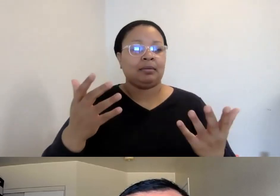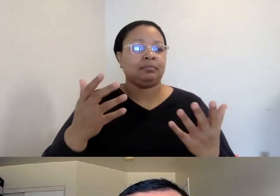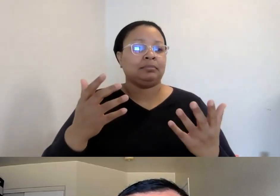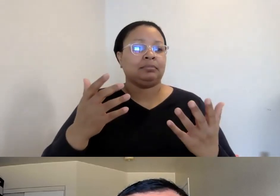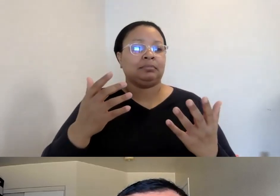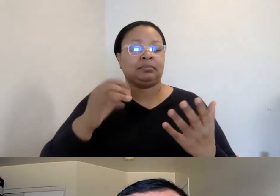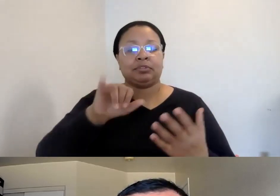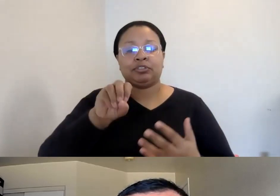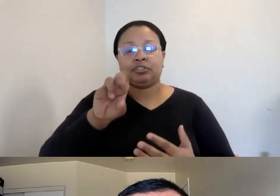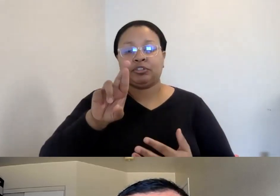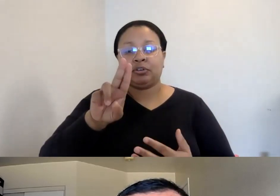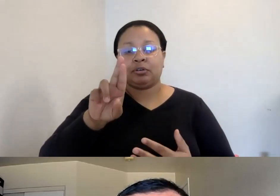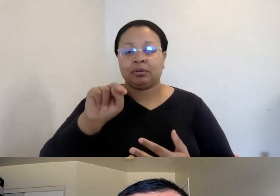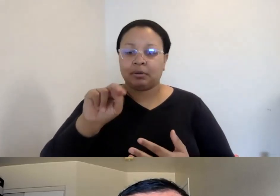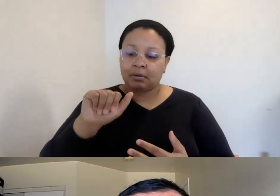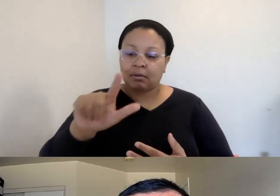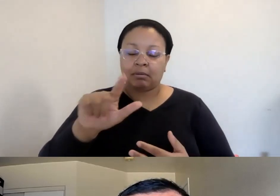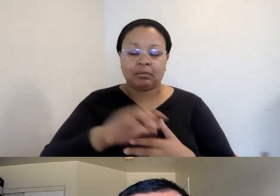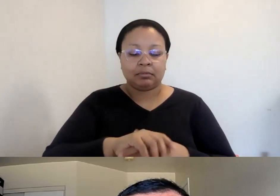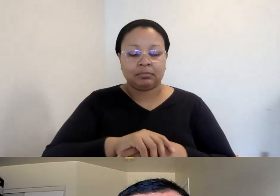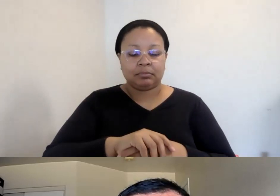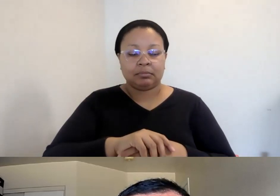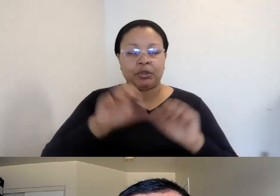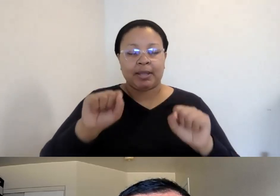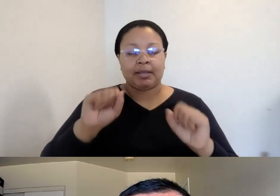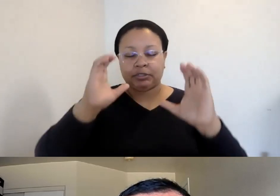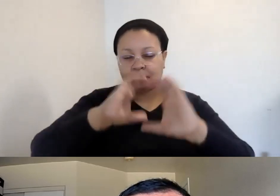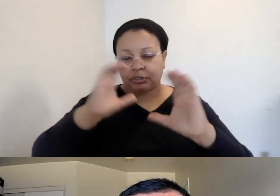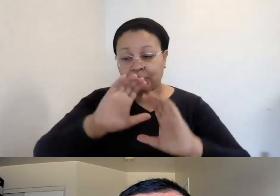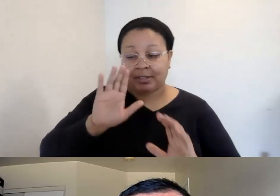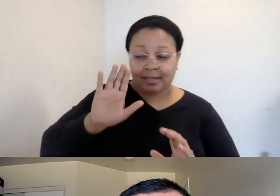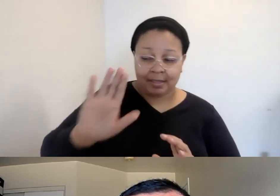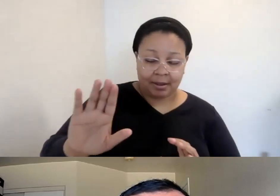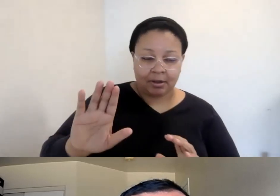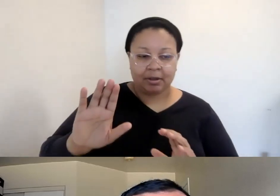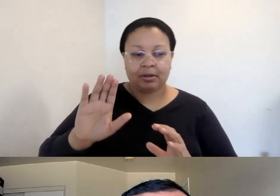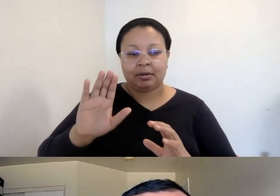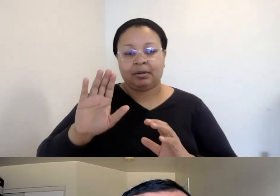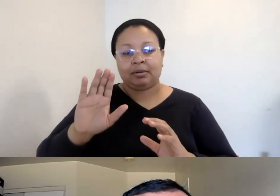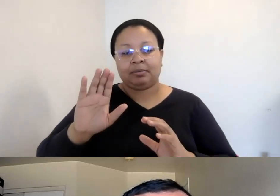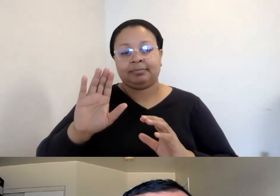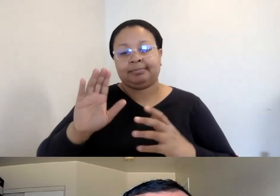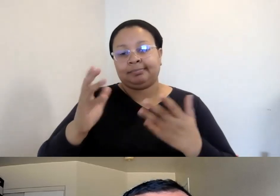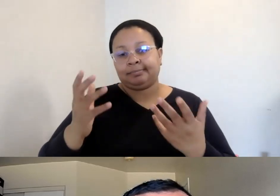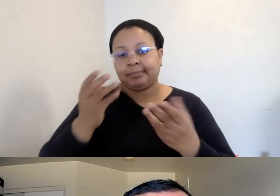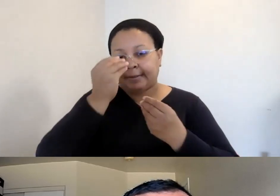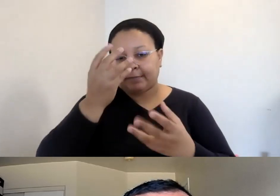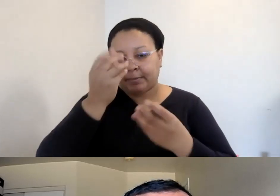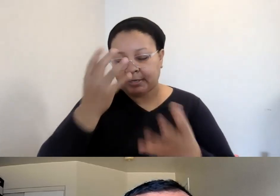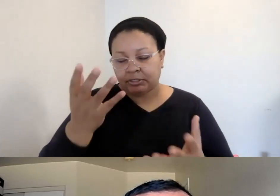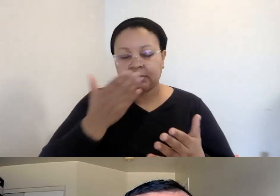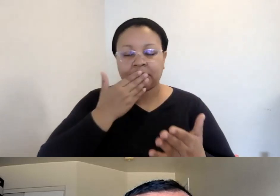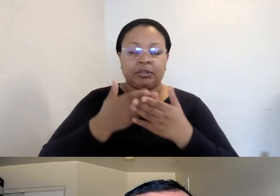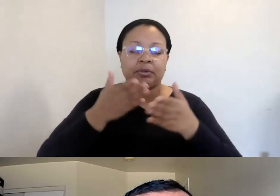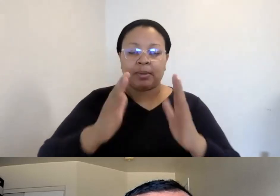disability community. And then you can search their sources through those articles. That's usually a good way to kind of get